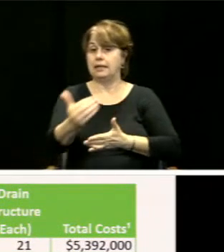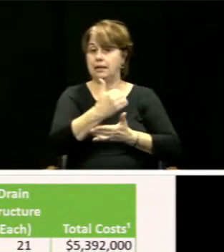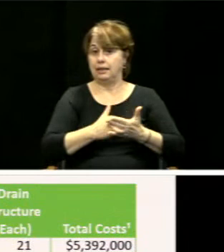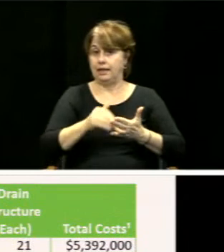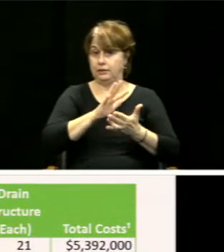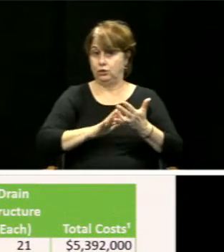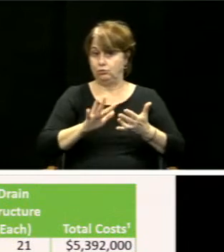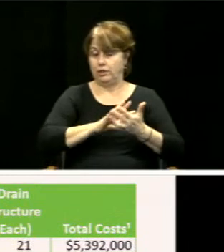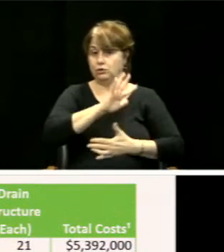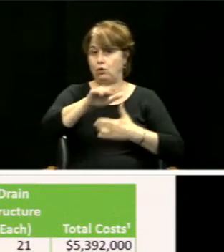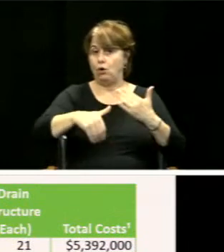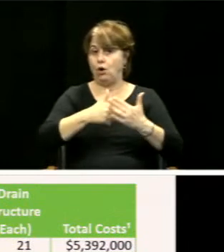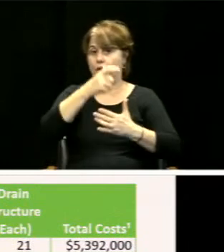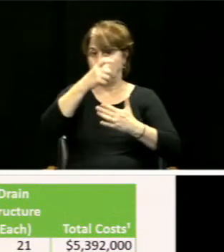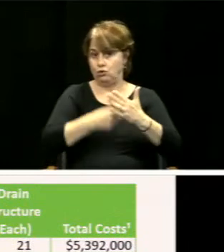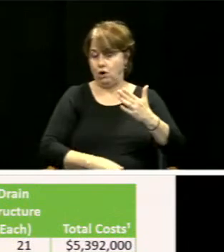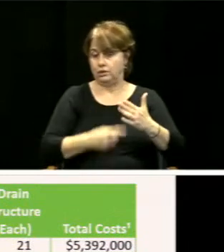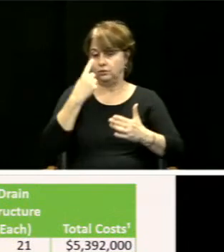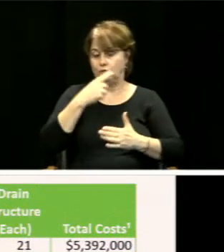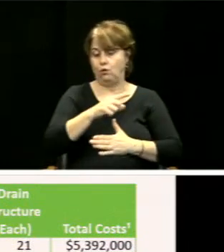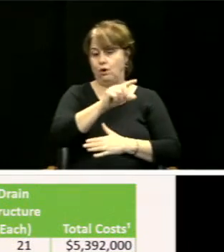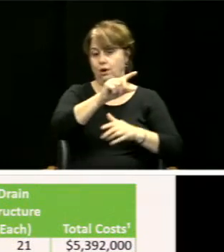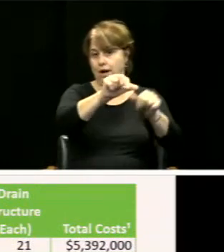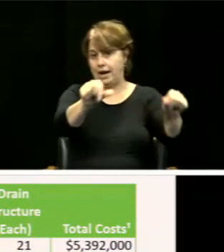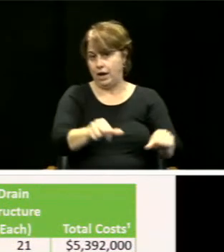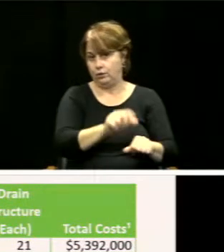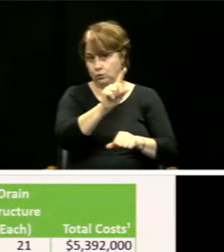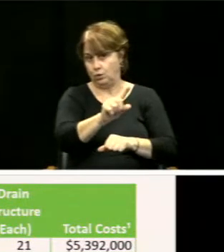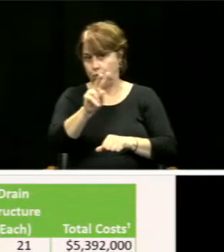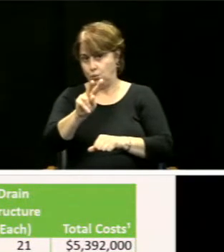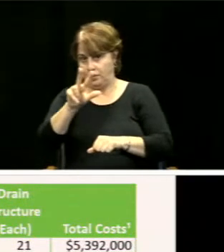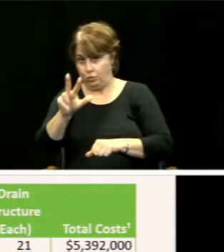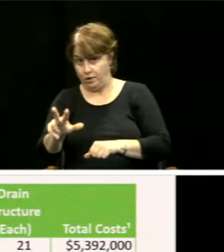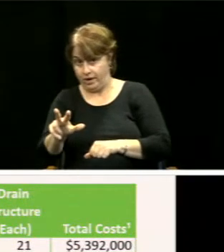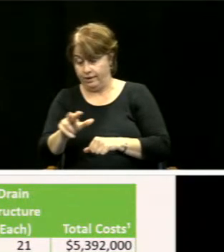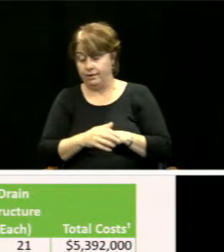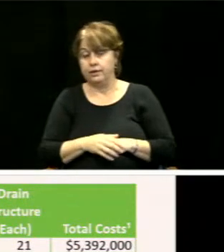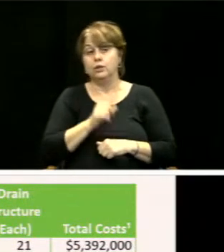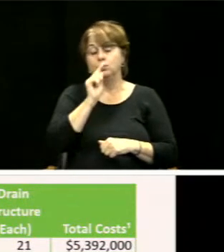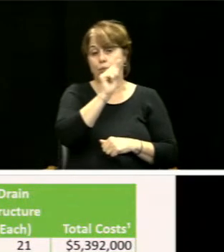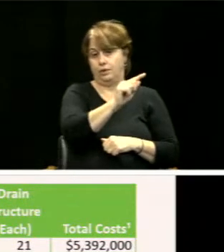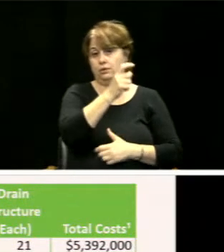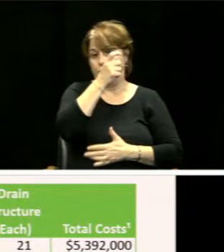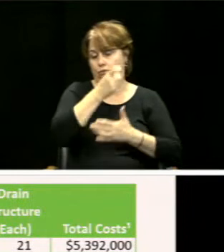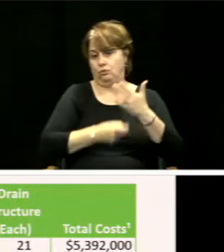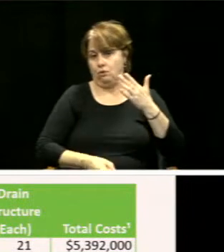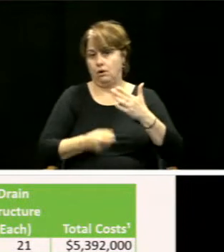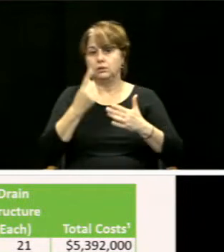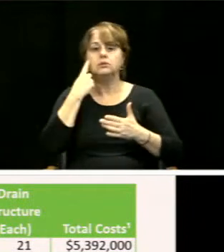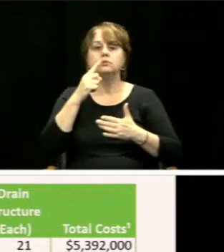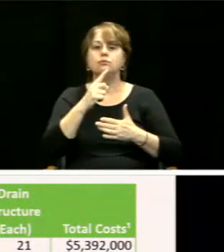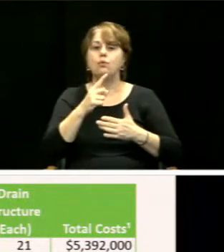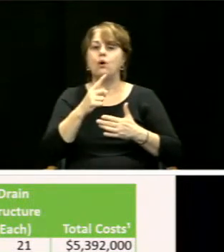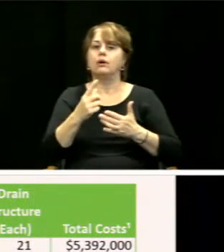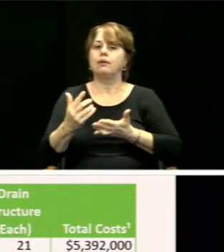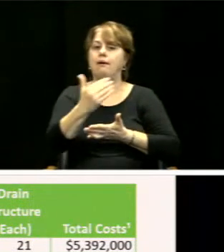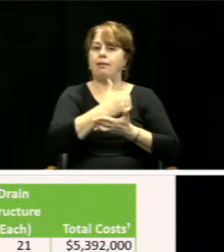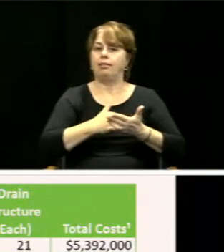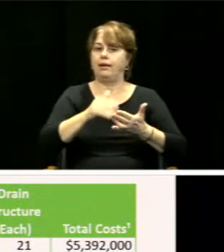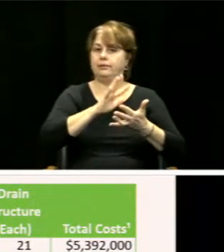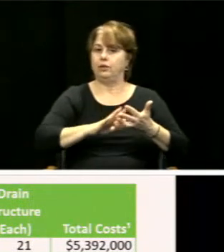all done for areas 1, 2, and 3. And these are the costs for the collector drains and